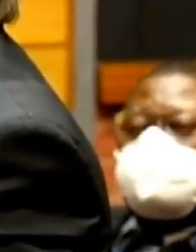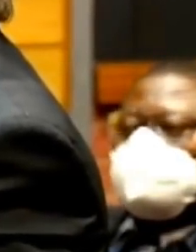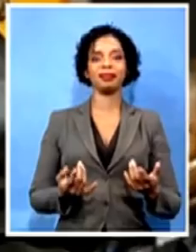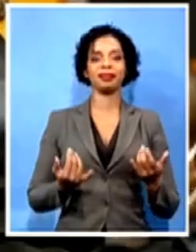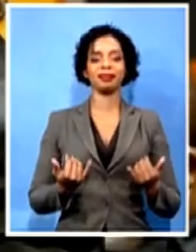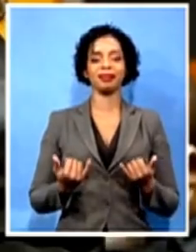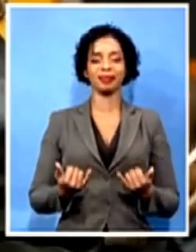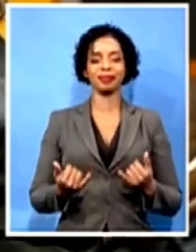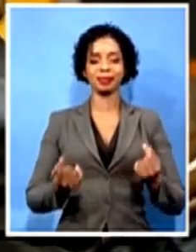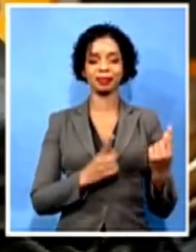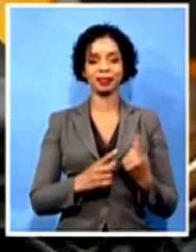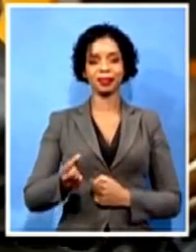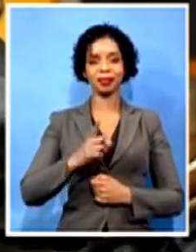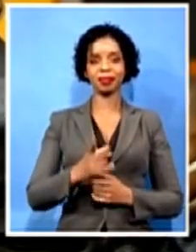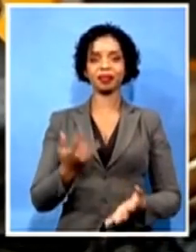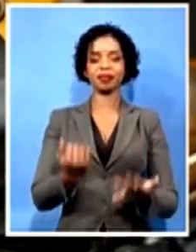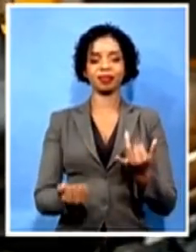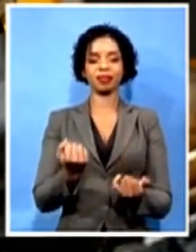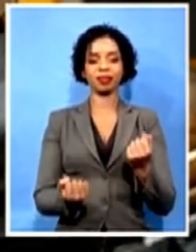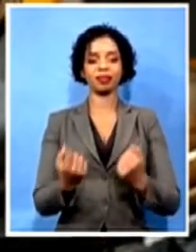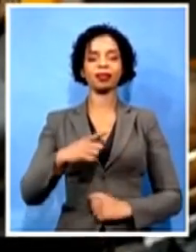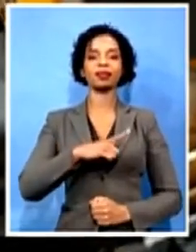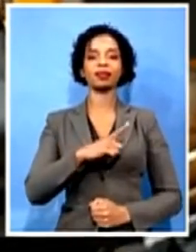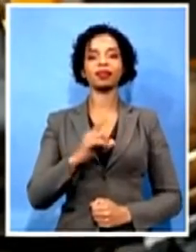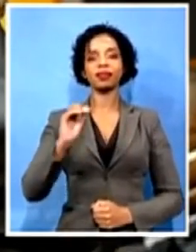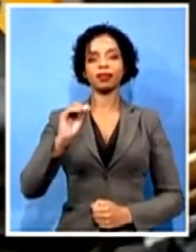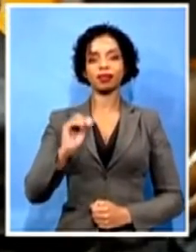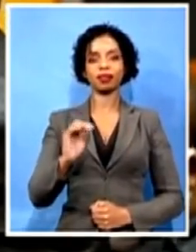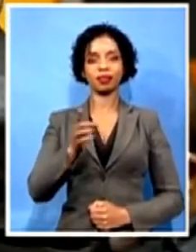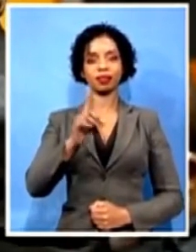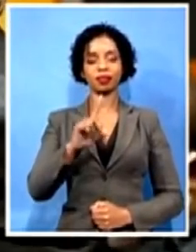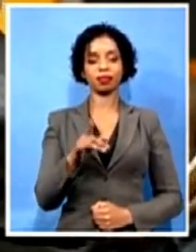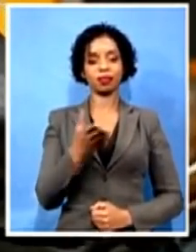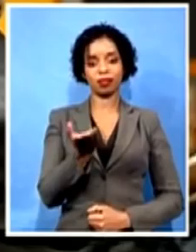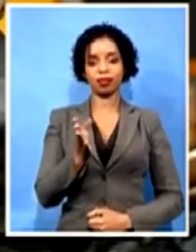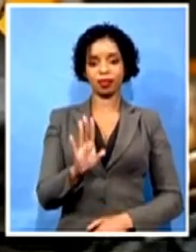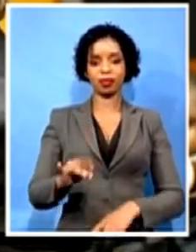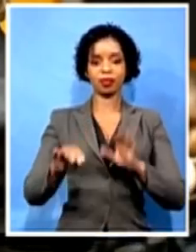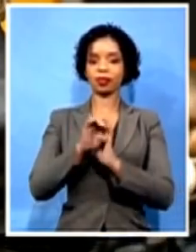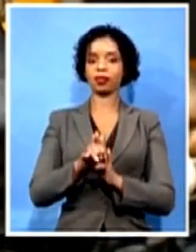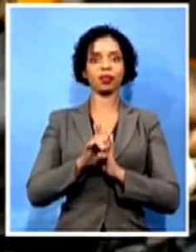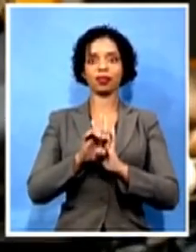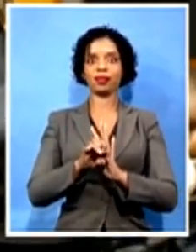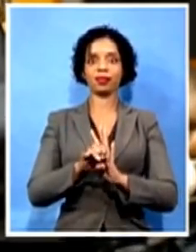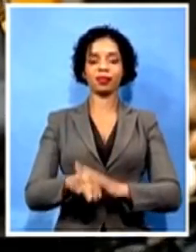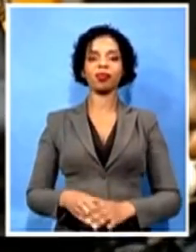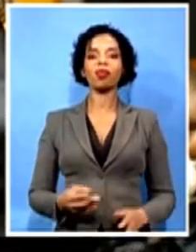I, for example, or any of my colleagues was going to take a point and say to the state, well, we are objecting to your charge sheet and this is the reason, or we